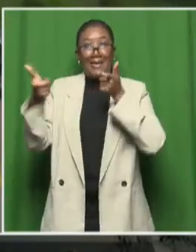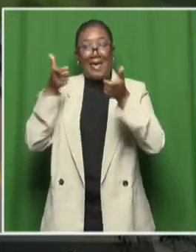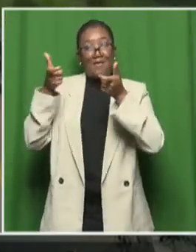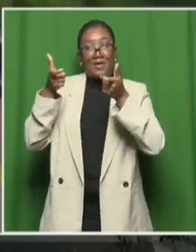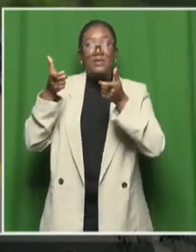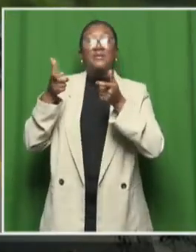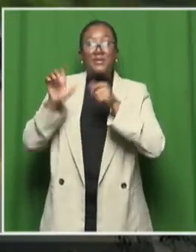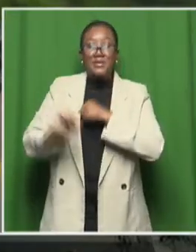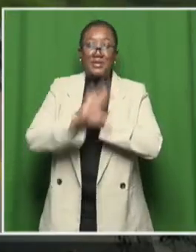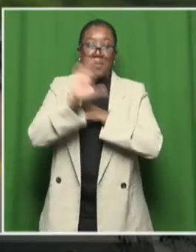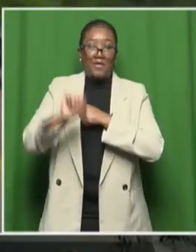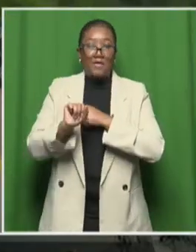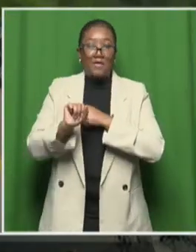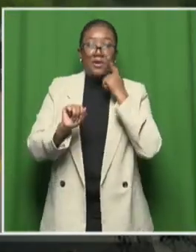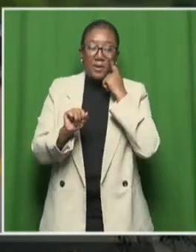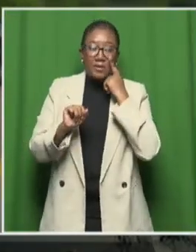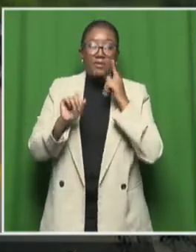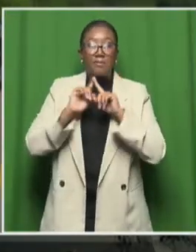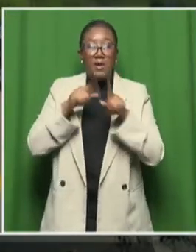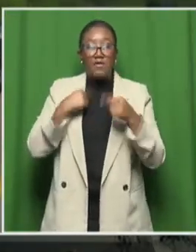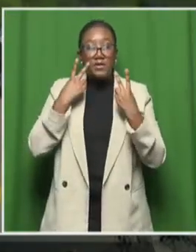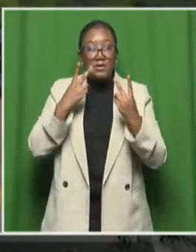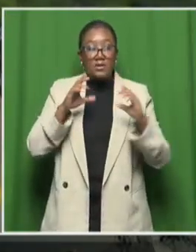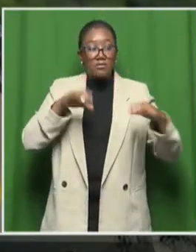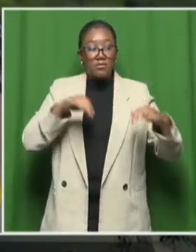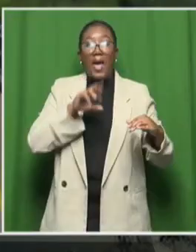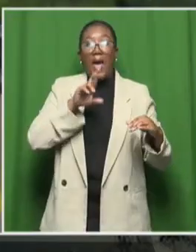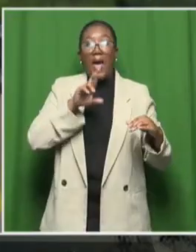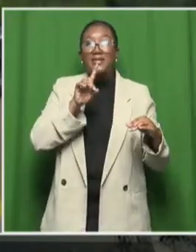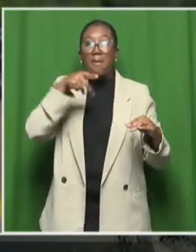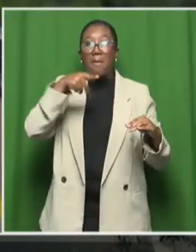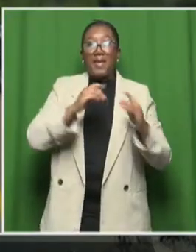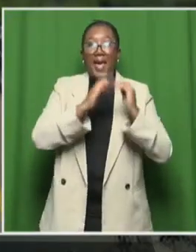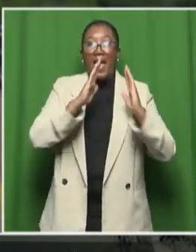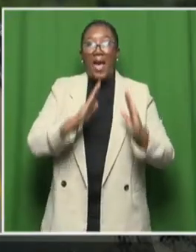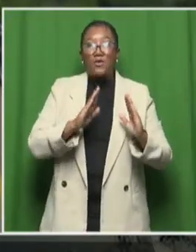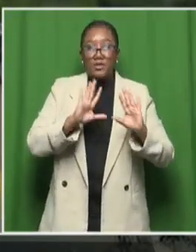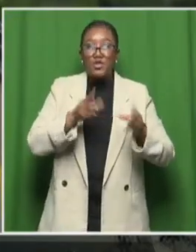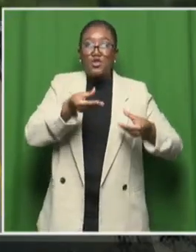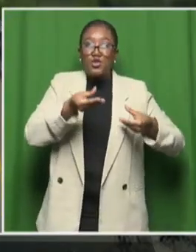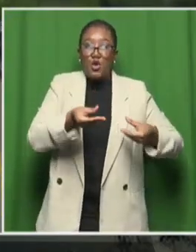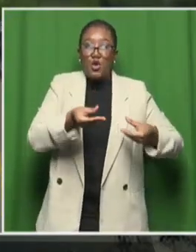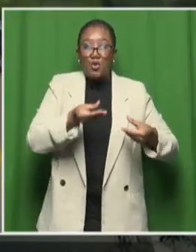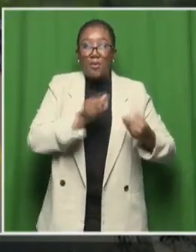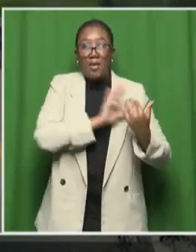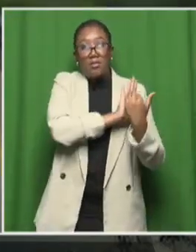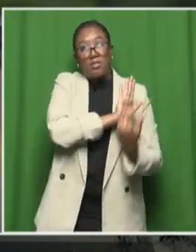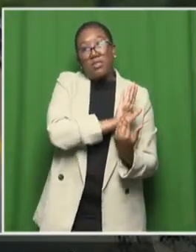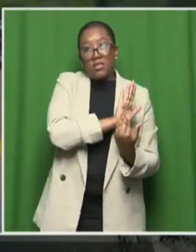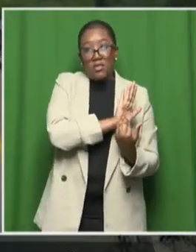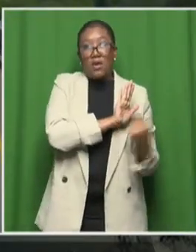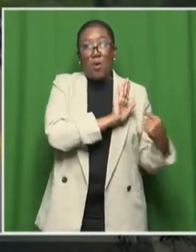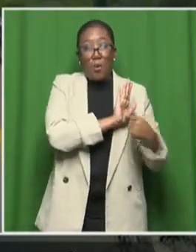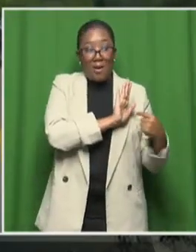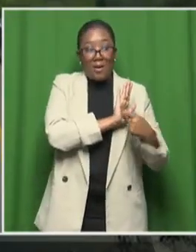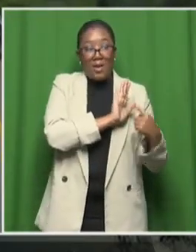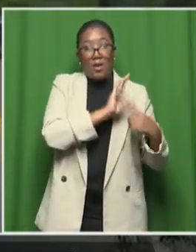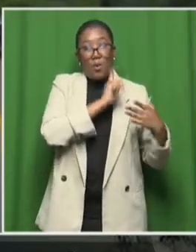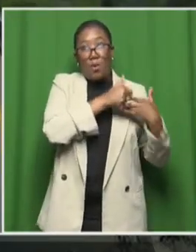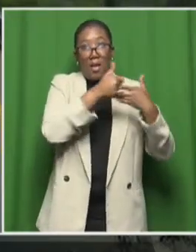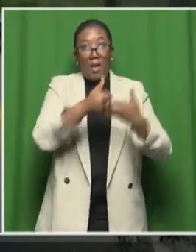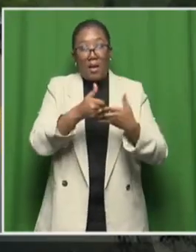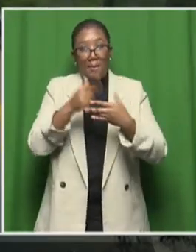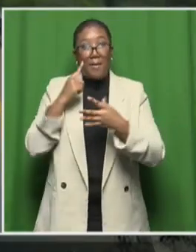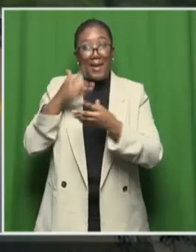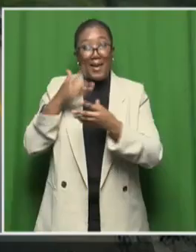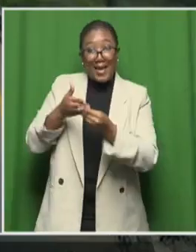perspective, but also the RDP document that was supposed to be a guiding document in changing the lives